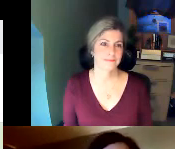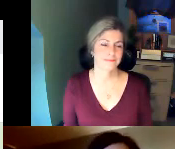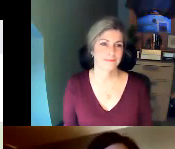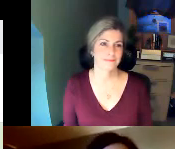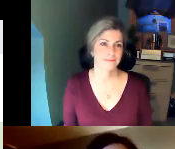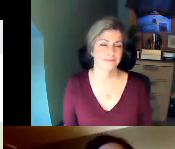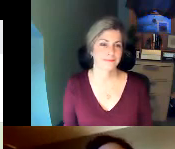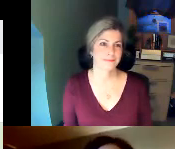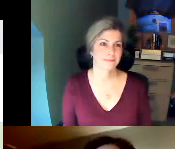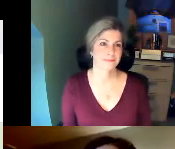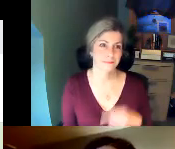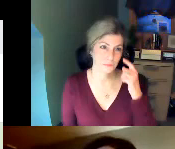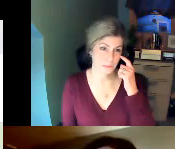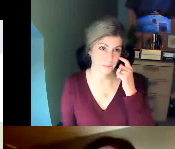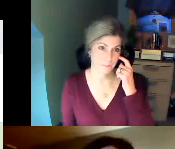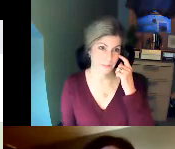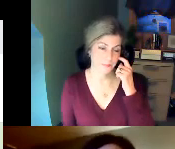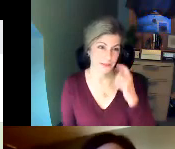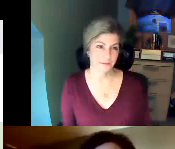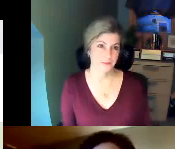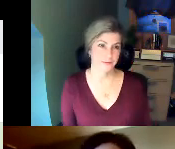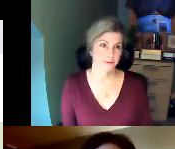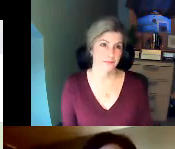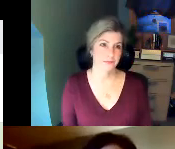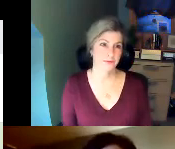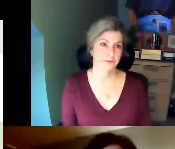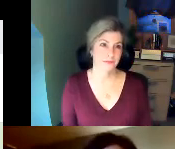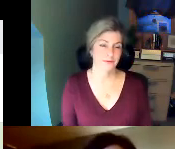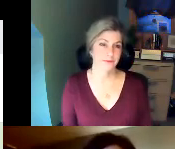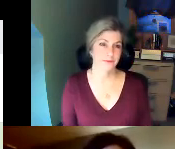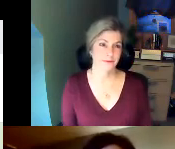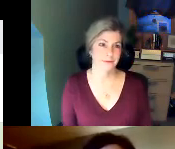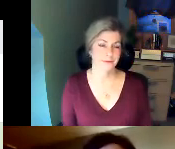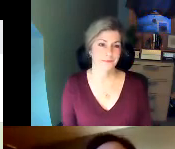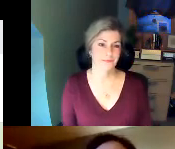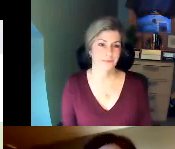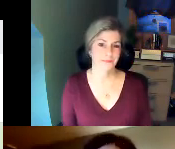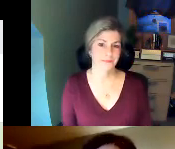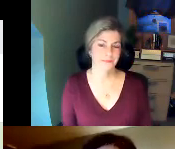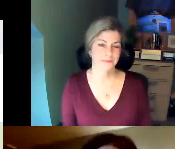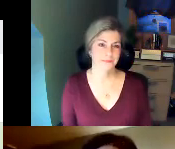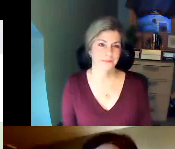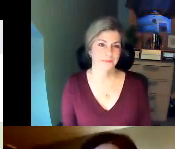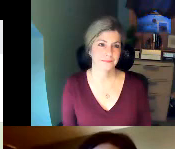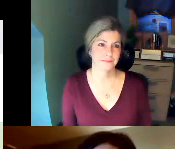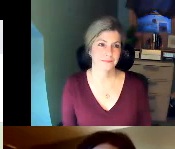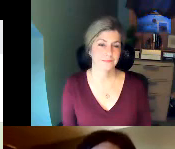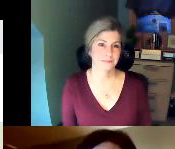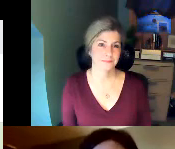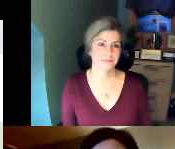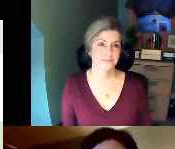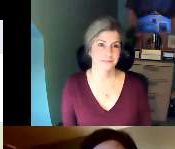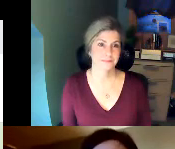have all that together. It kind of helps that when you sit down together to fill out that FAFSA, it goes a little bit more